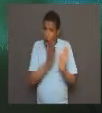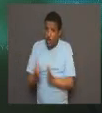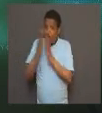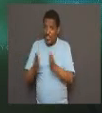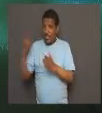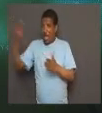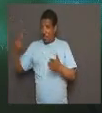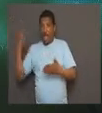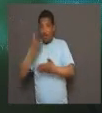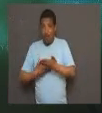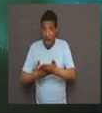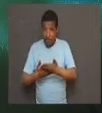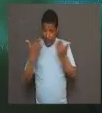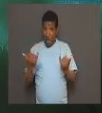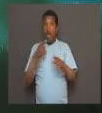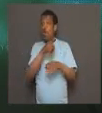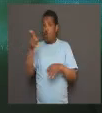time for you to try.